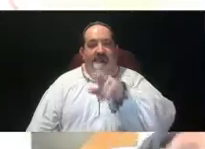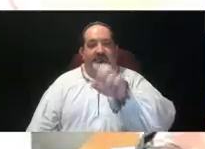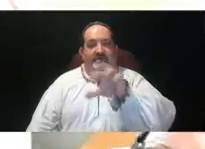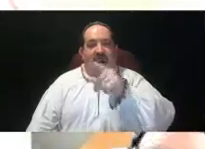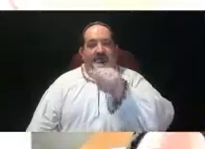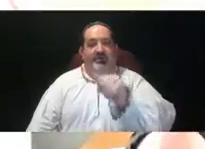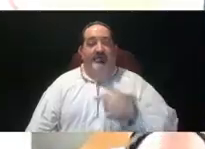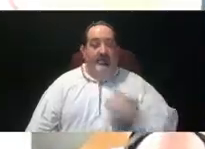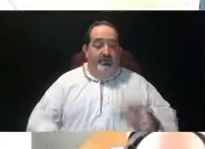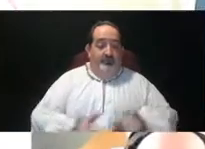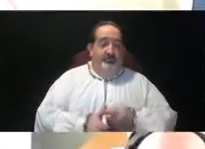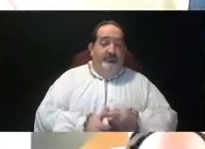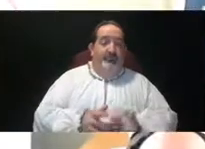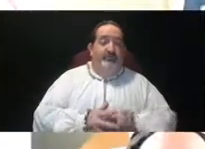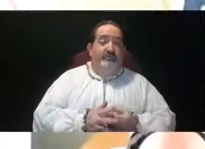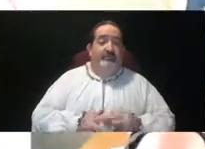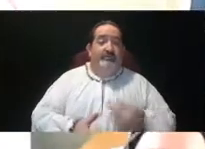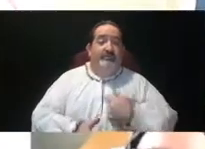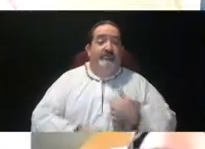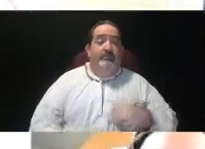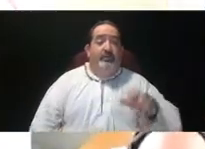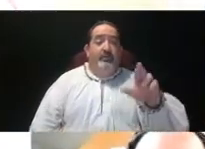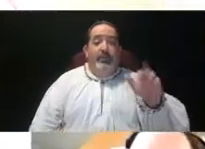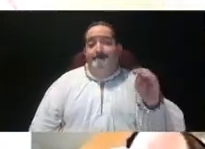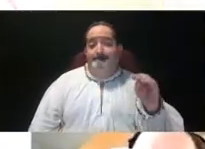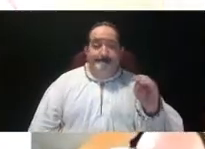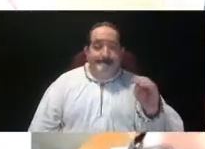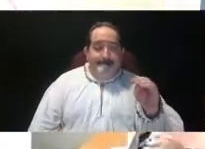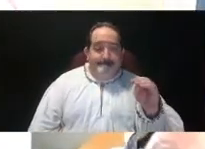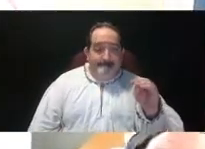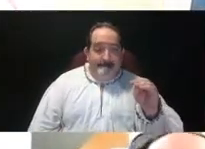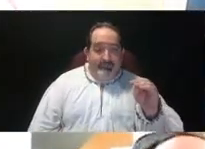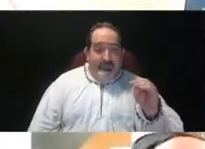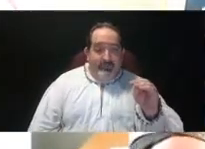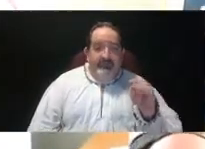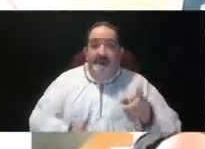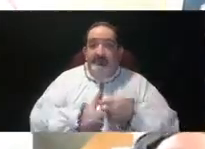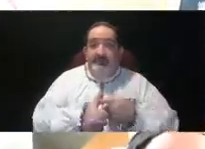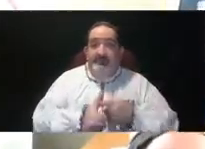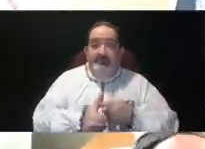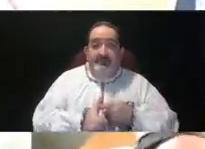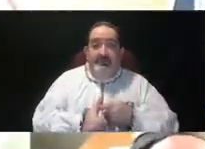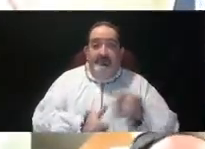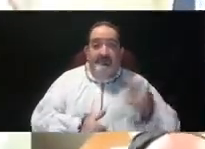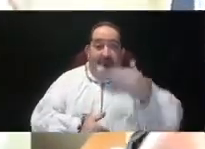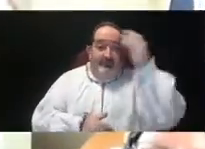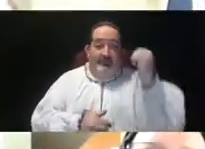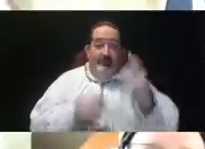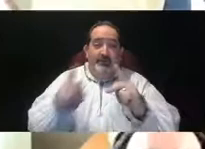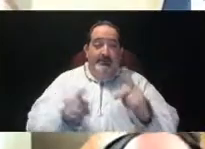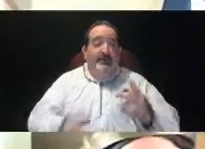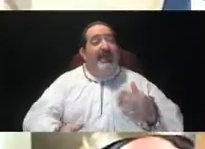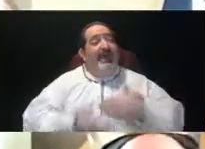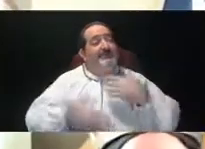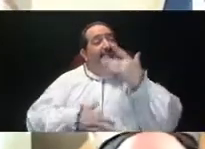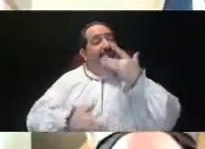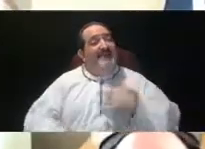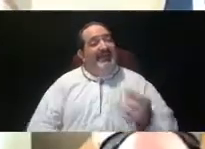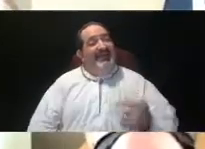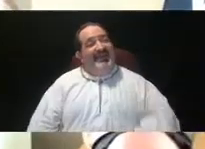I get to go first. Ram. First, in front of everybody, happy